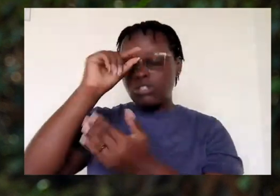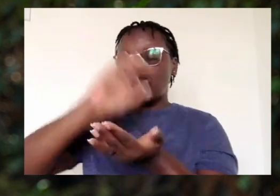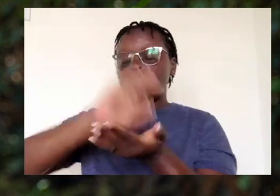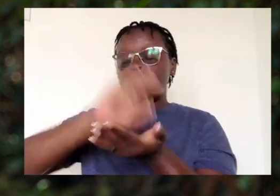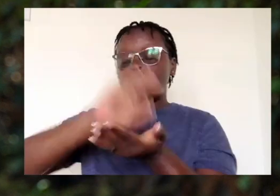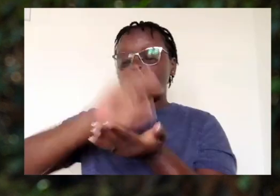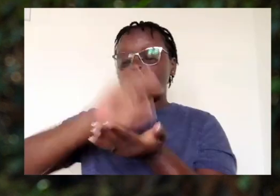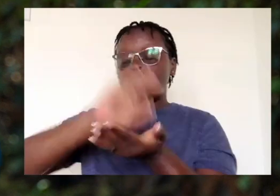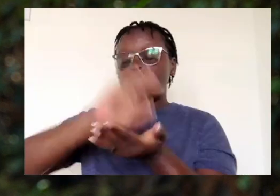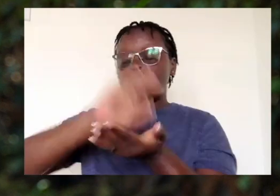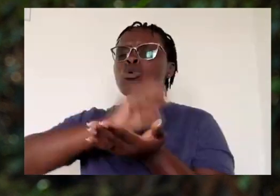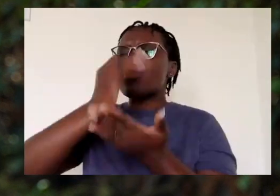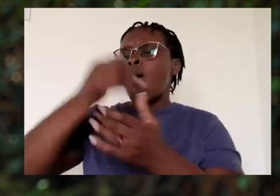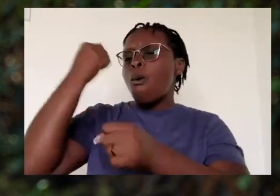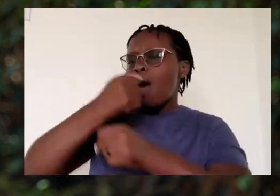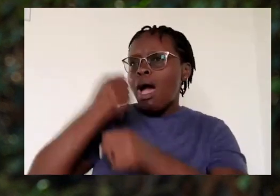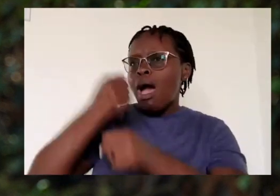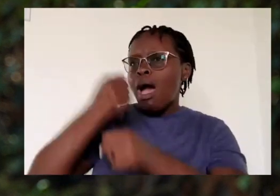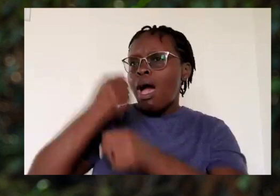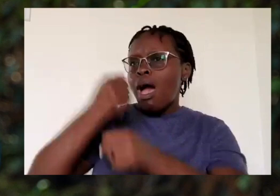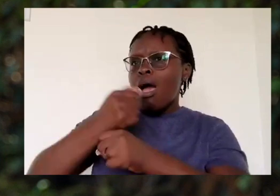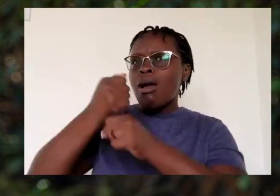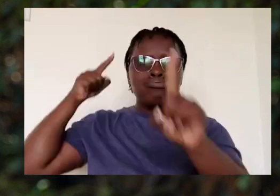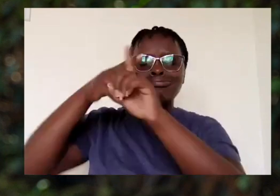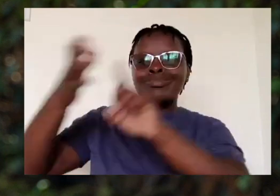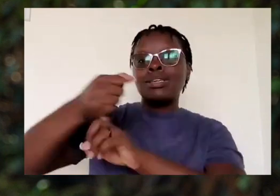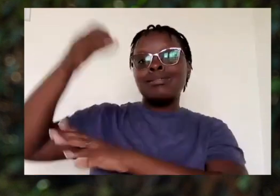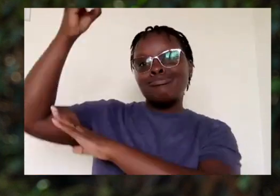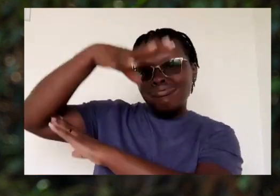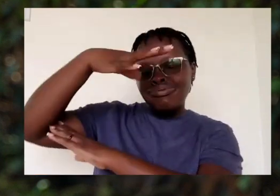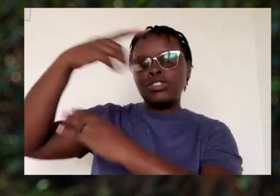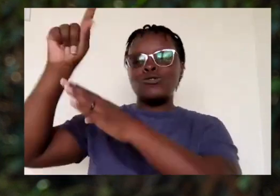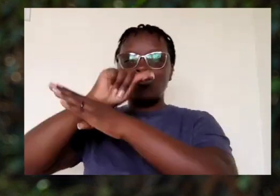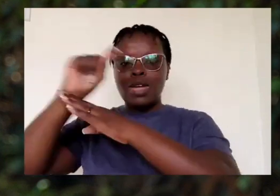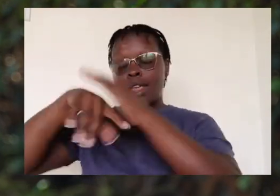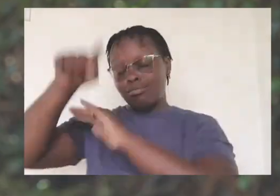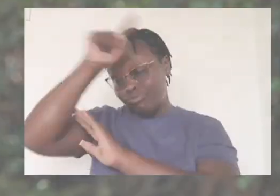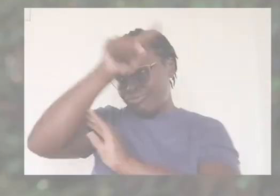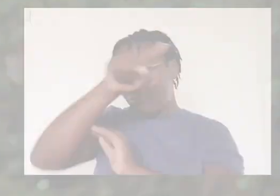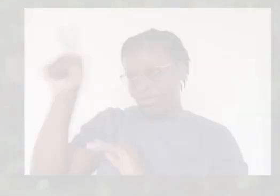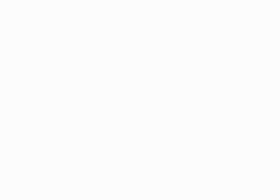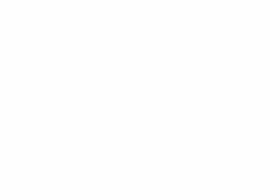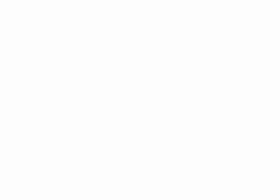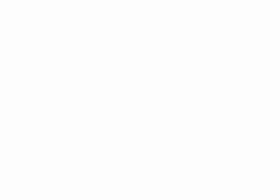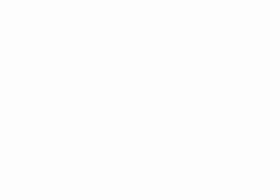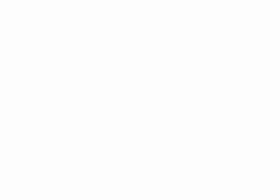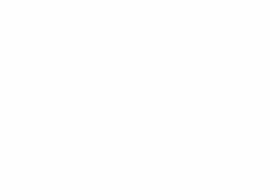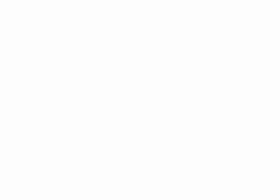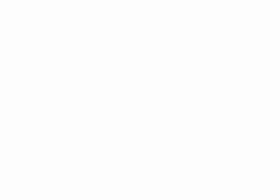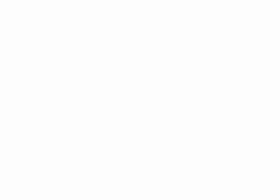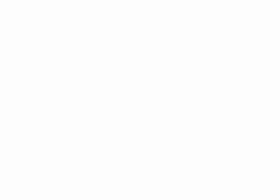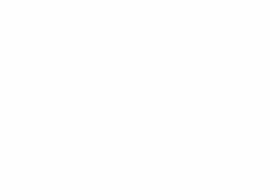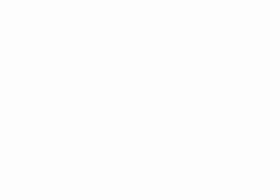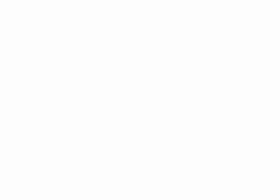government, donors, and partners are working to provide internet, devices, and even training in rural schools as well. The